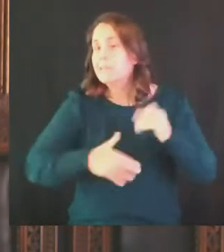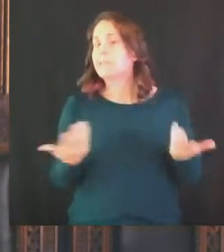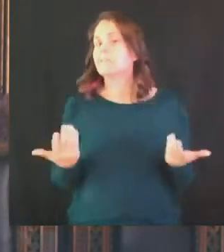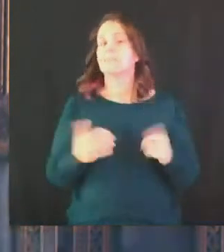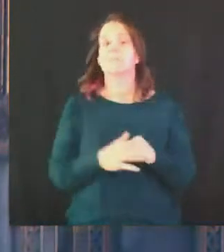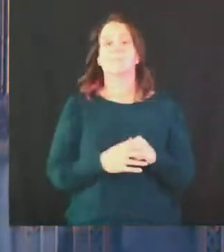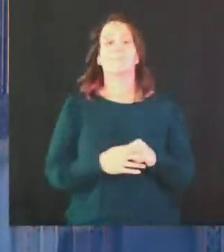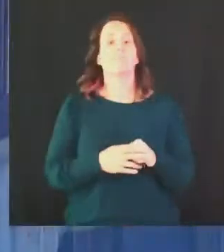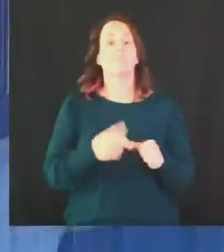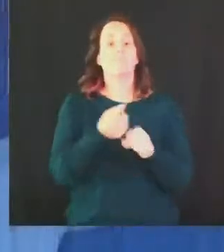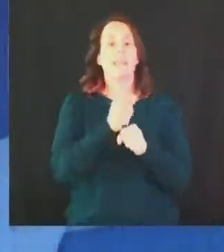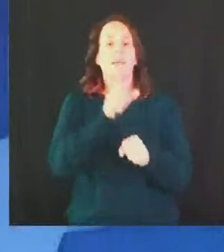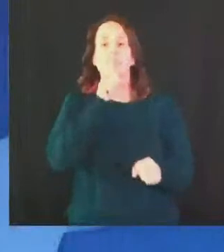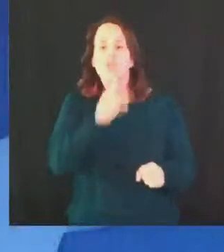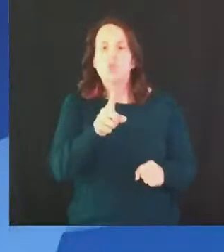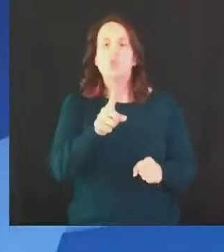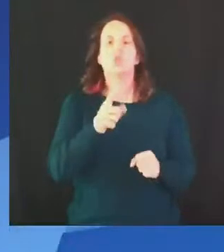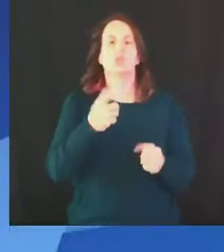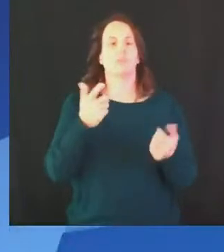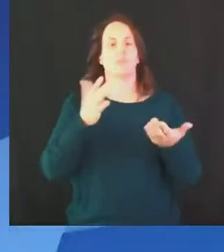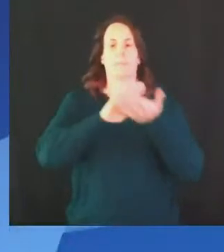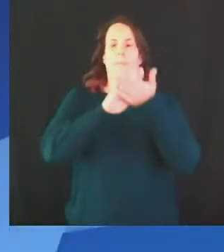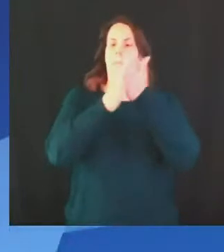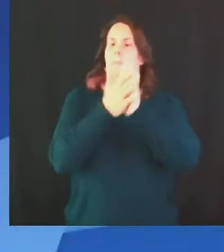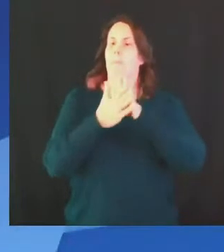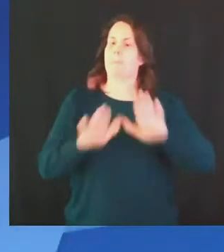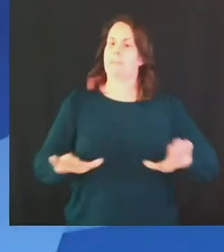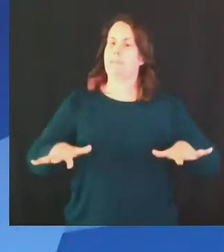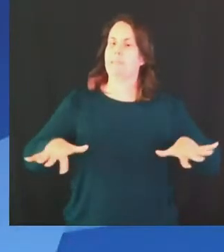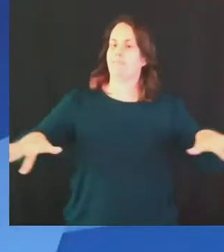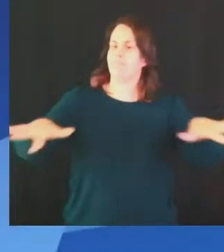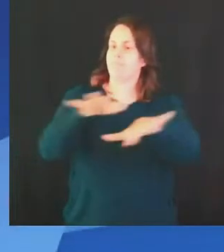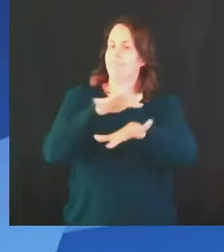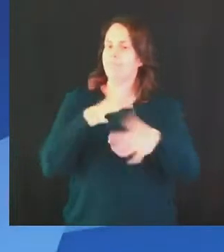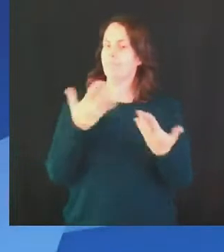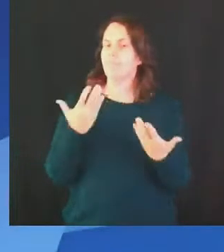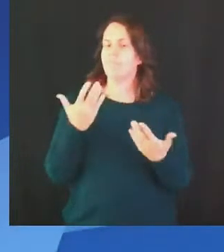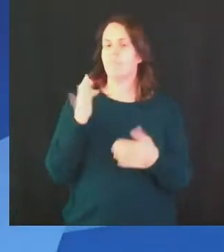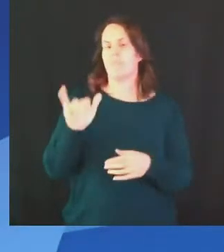Evan. Now to Terry Sater from WISN-TV in Milwaukee. Terry.